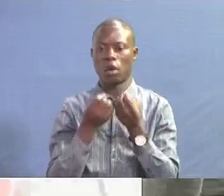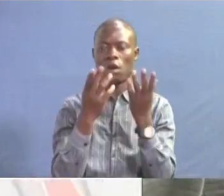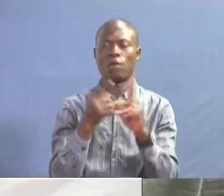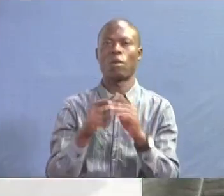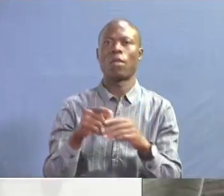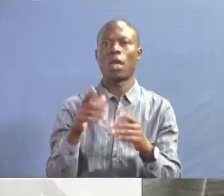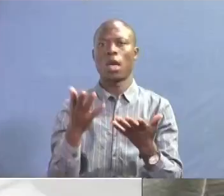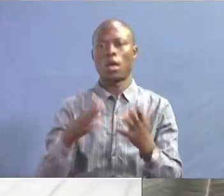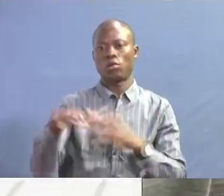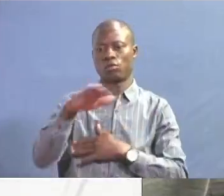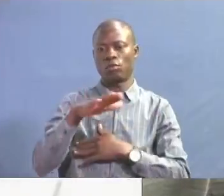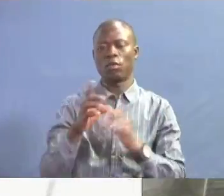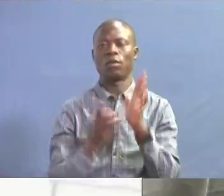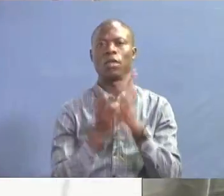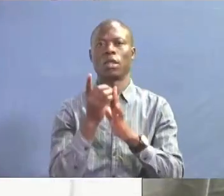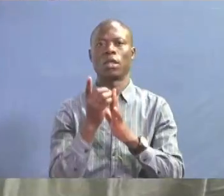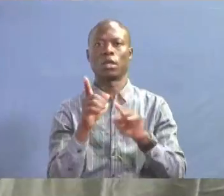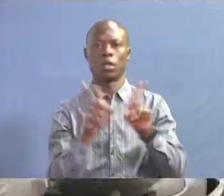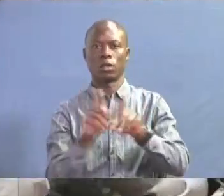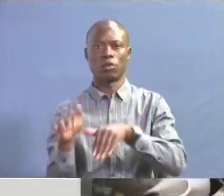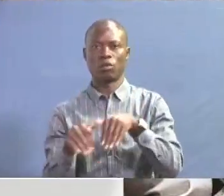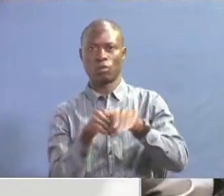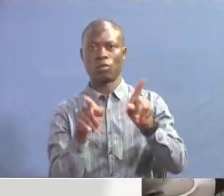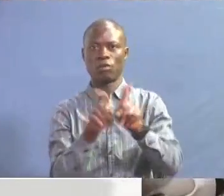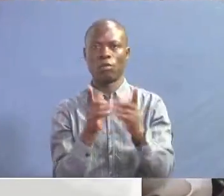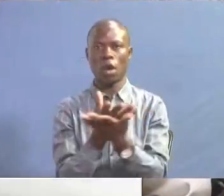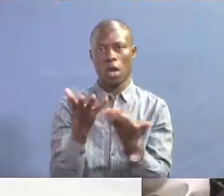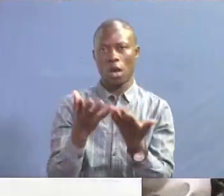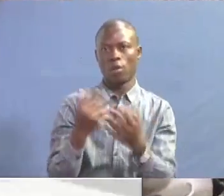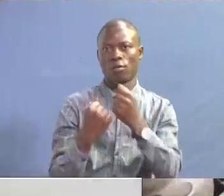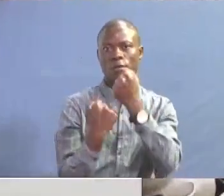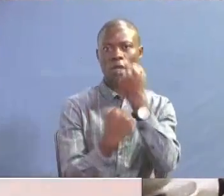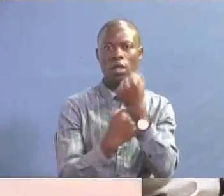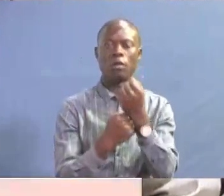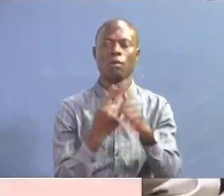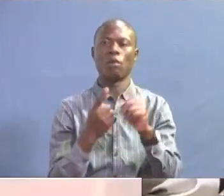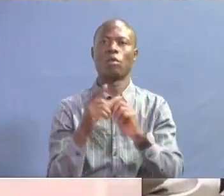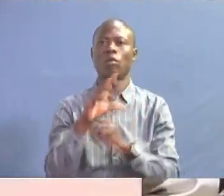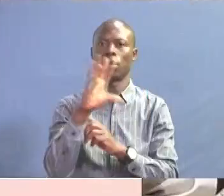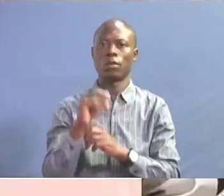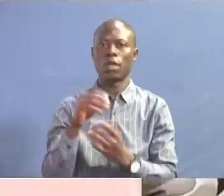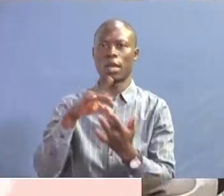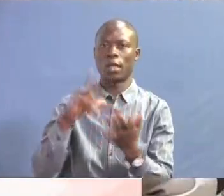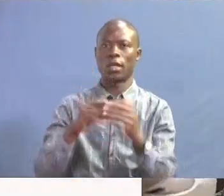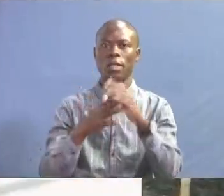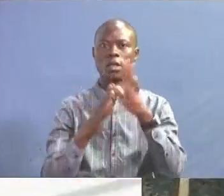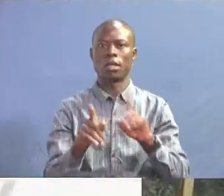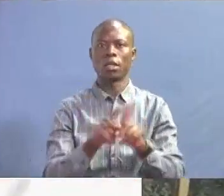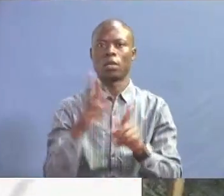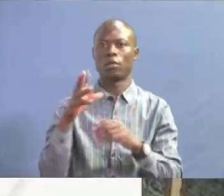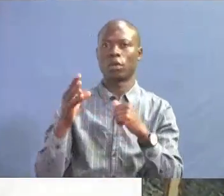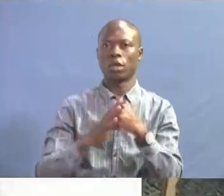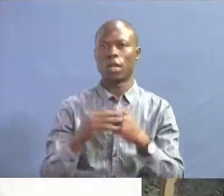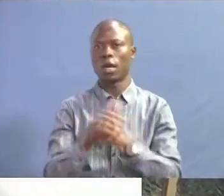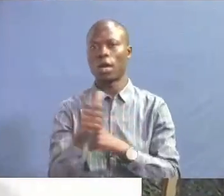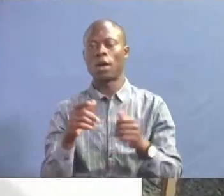region's development. The endorsement follows a recent show of support from 15 elected leaders and 48 other leaders